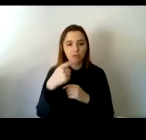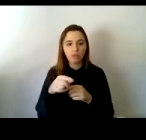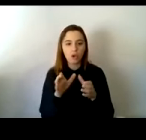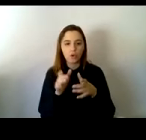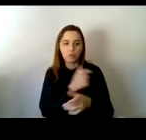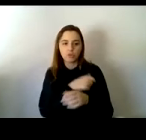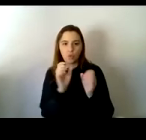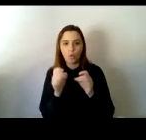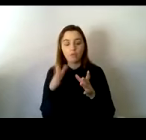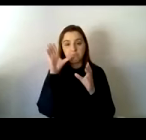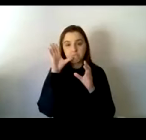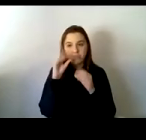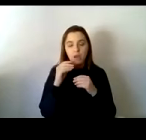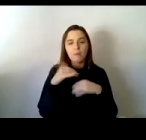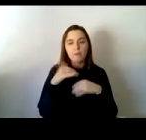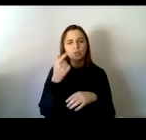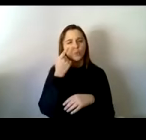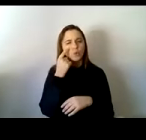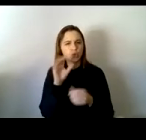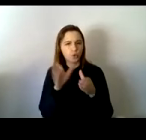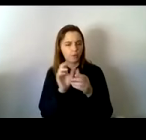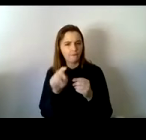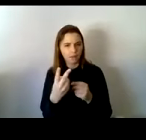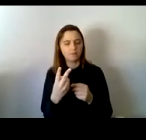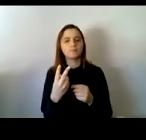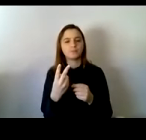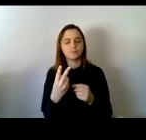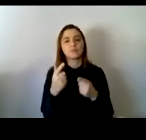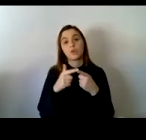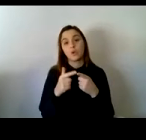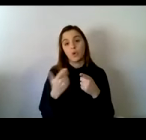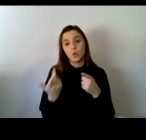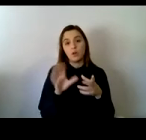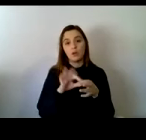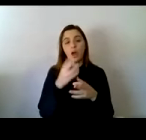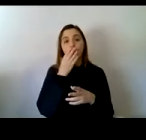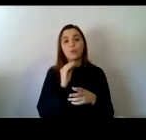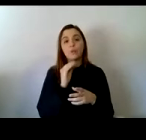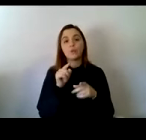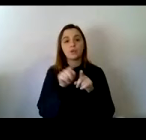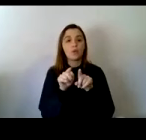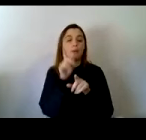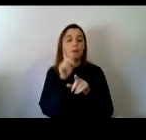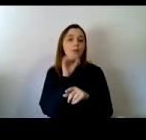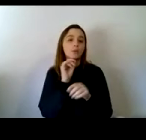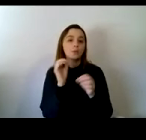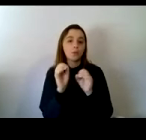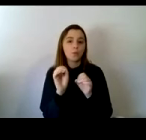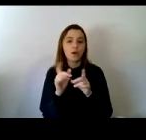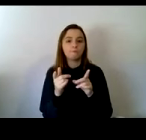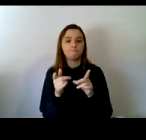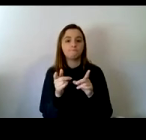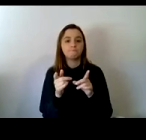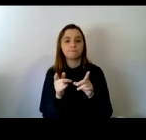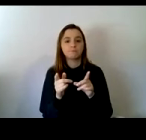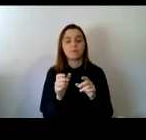groups. And one of them is those who do not have parents with a university degree, and also